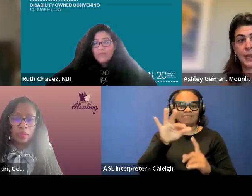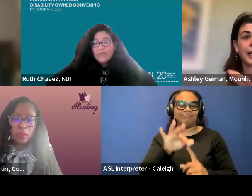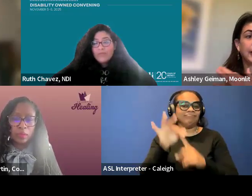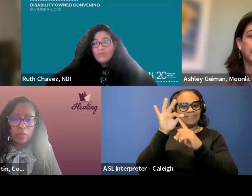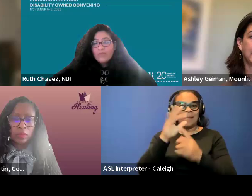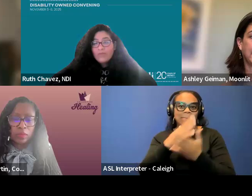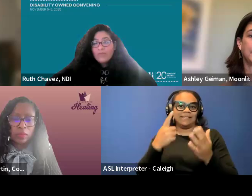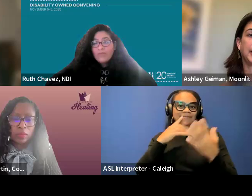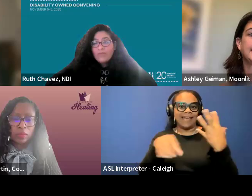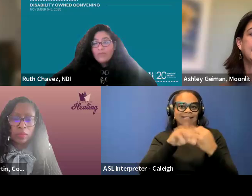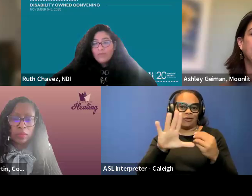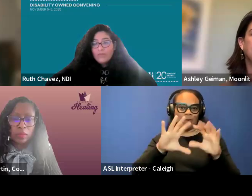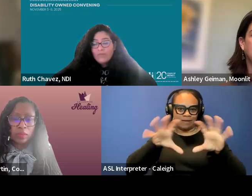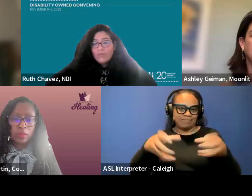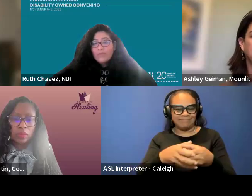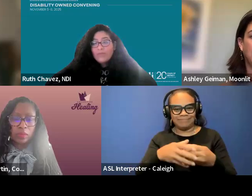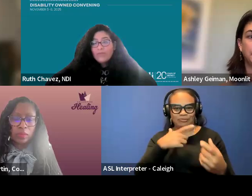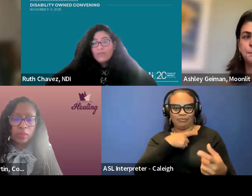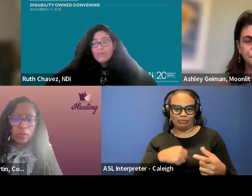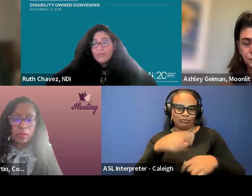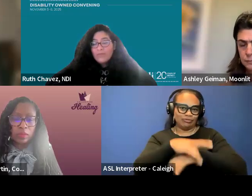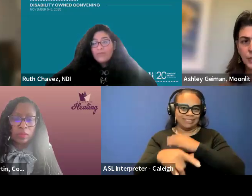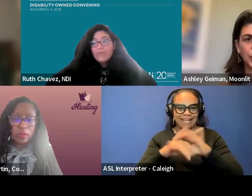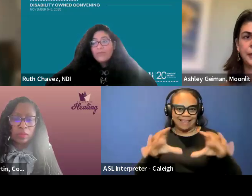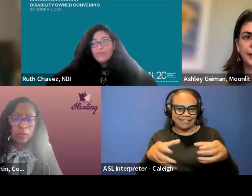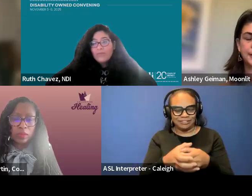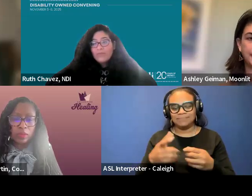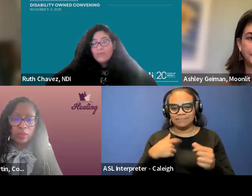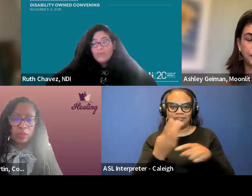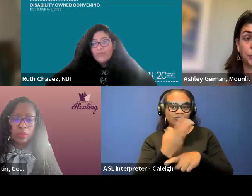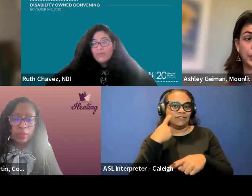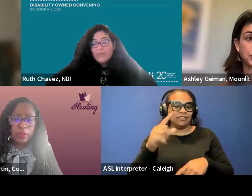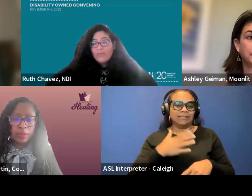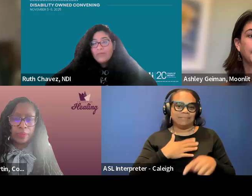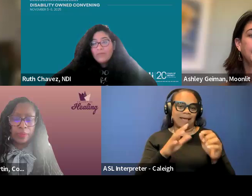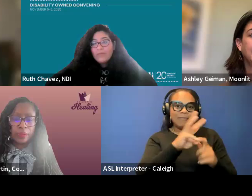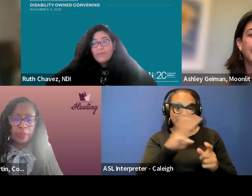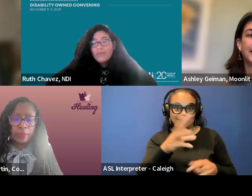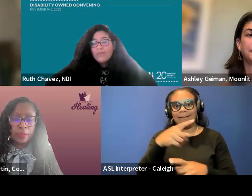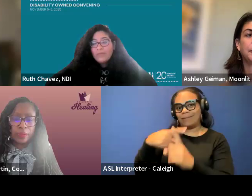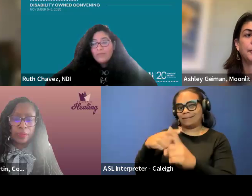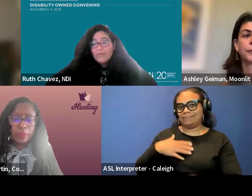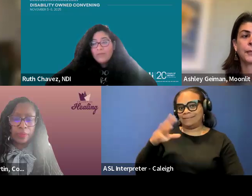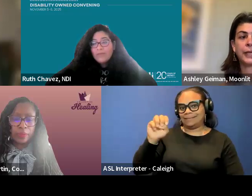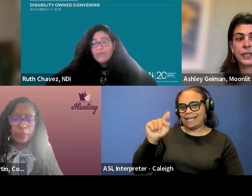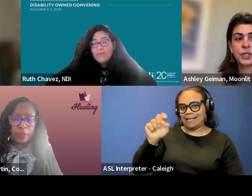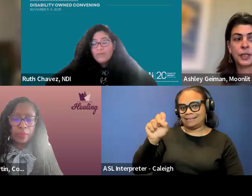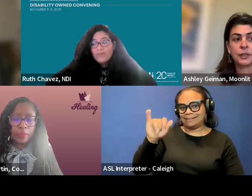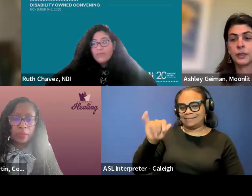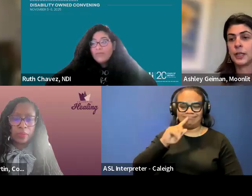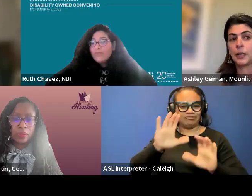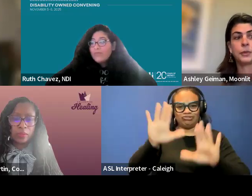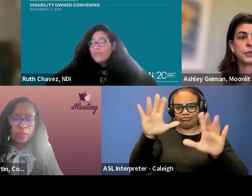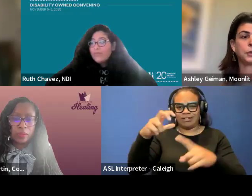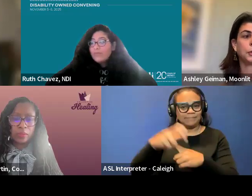on my website and on my Etsy as well. So I think they did a great job. In